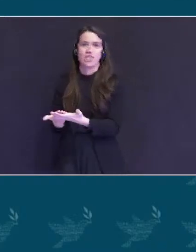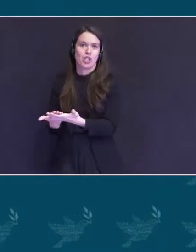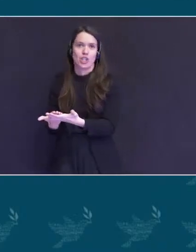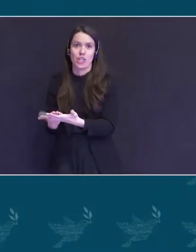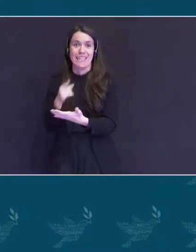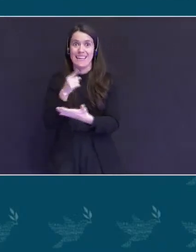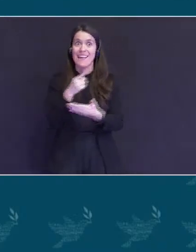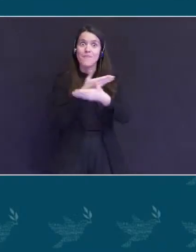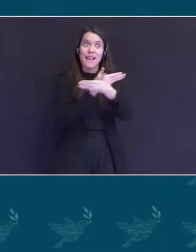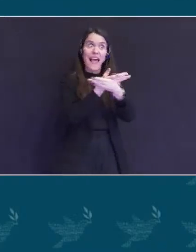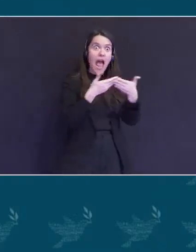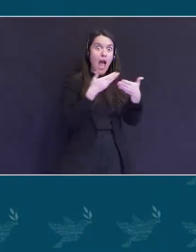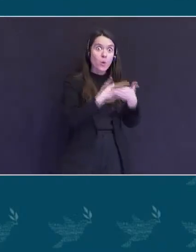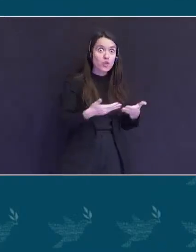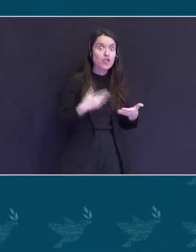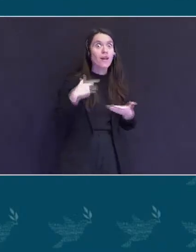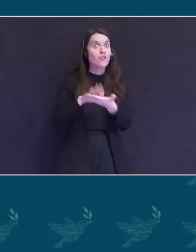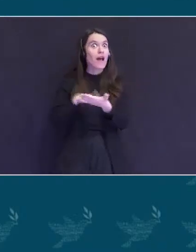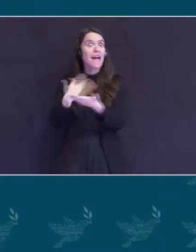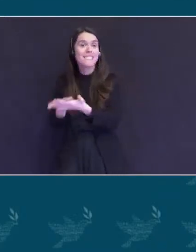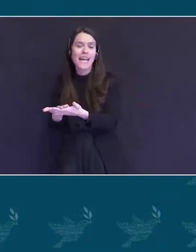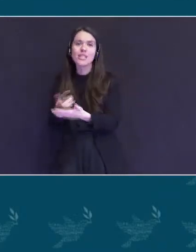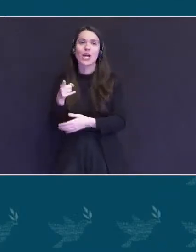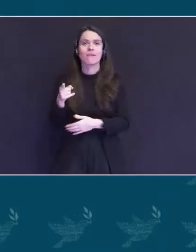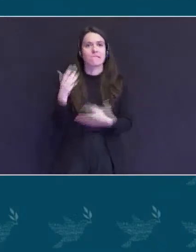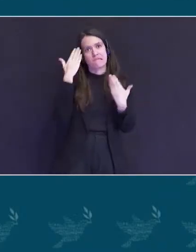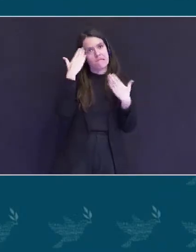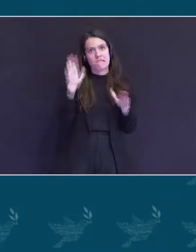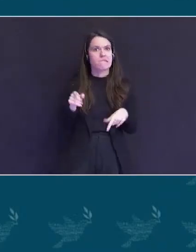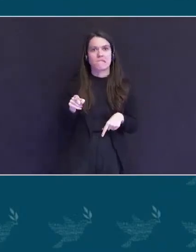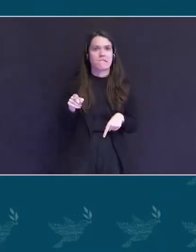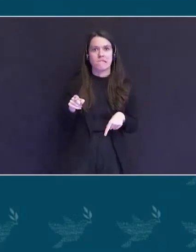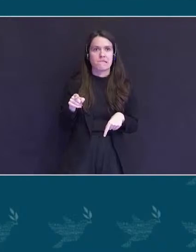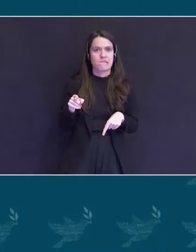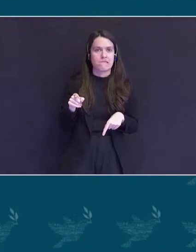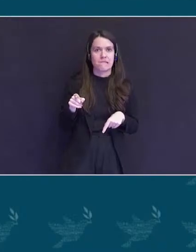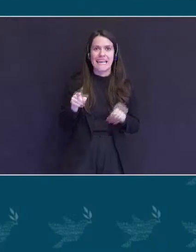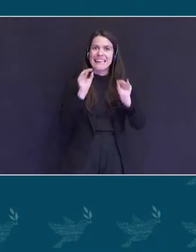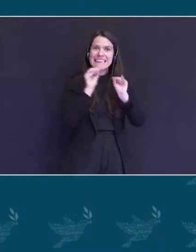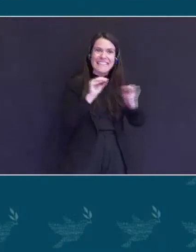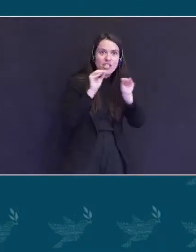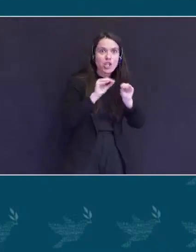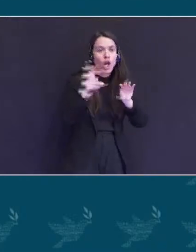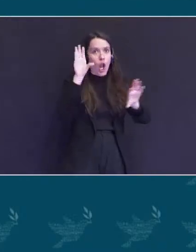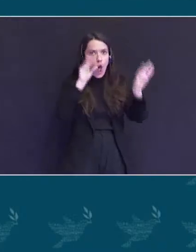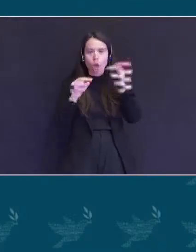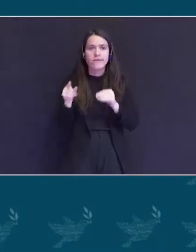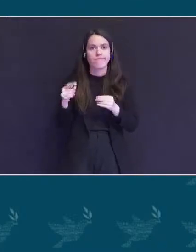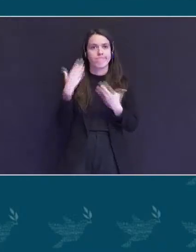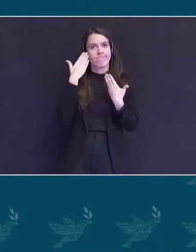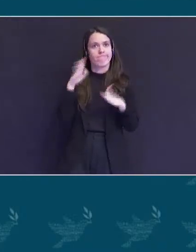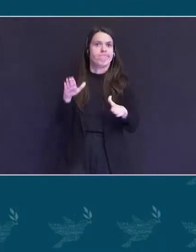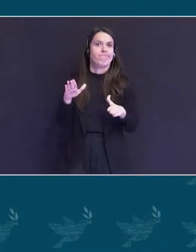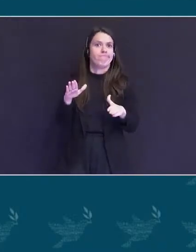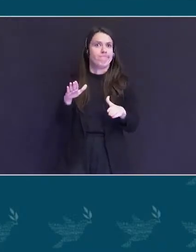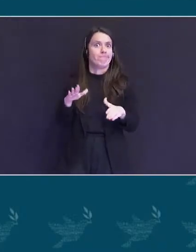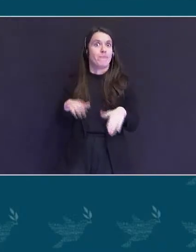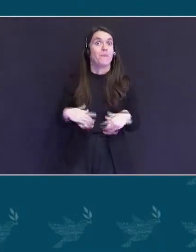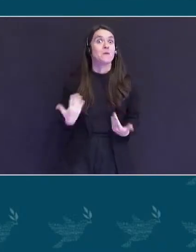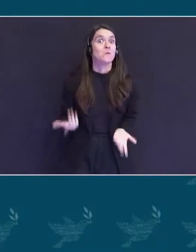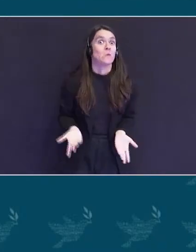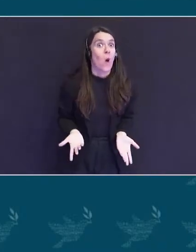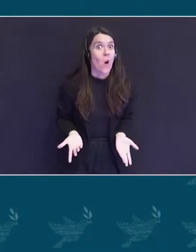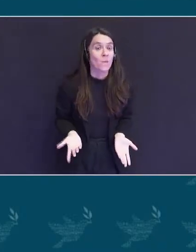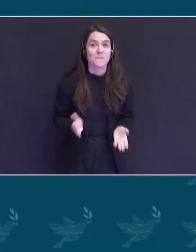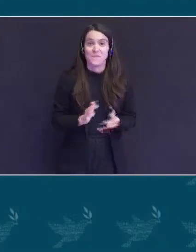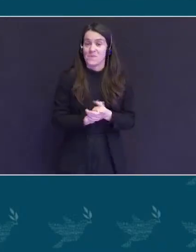languages. Unfortunately, it cannot support teaching and learning practices and so on. So today we are going to